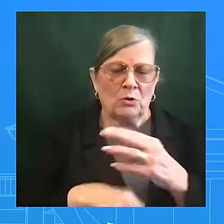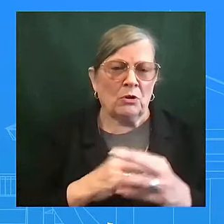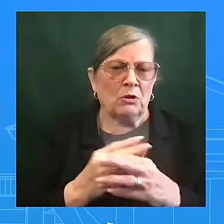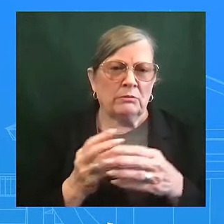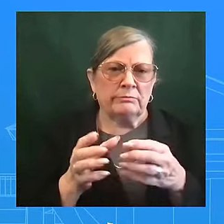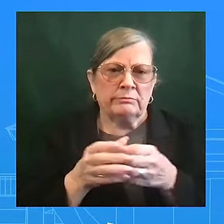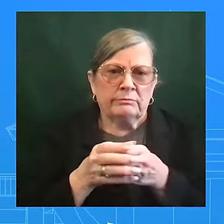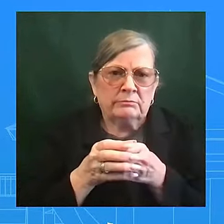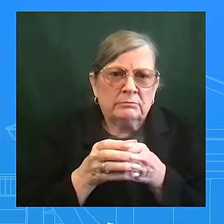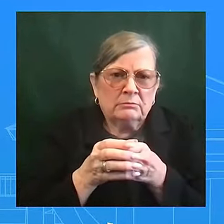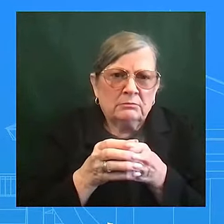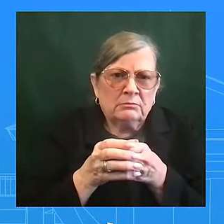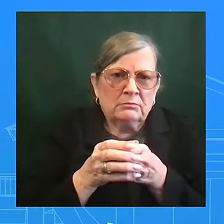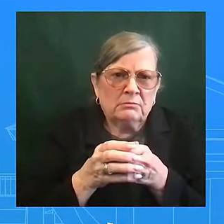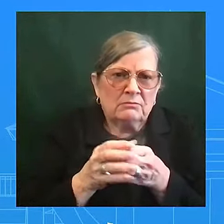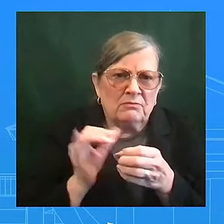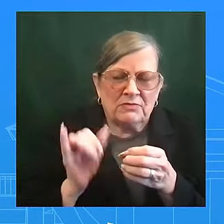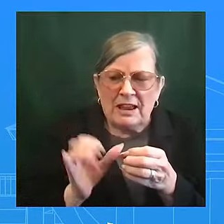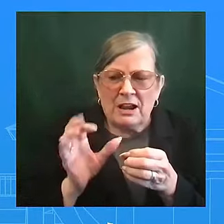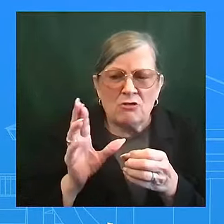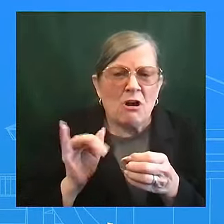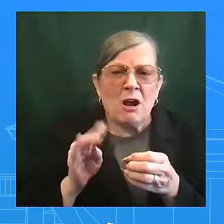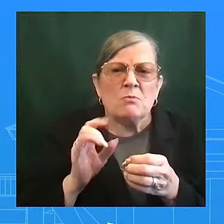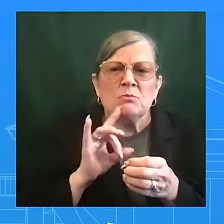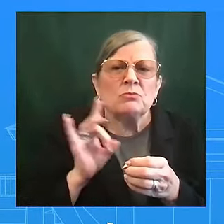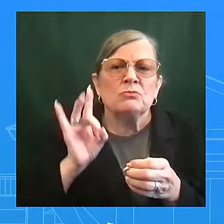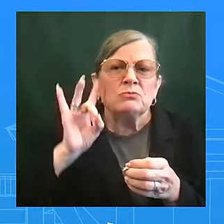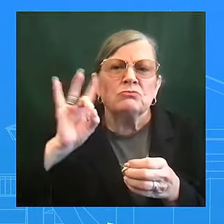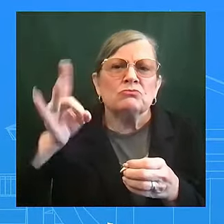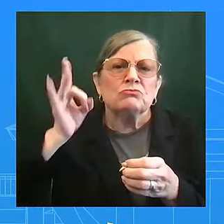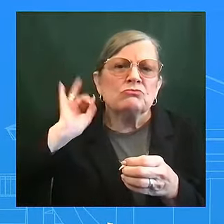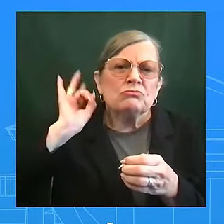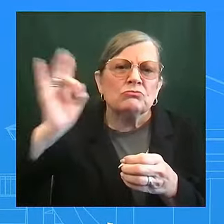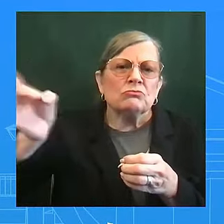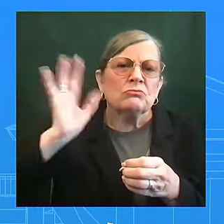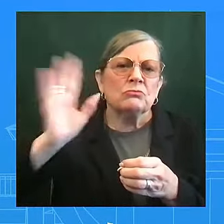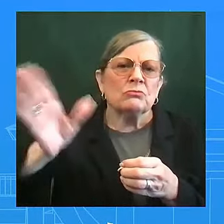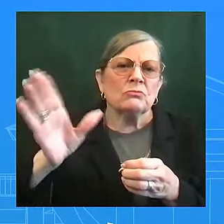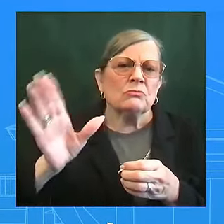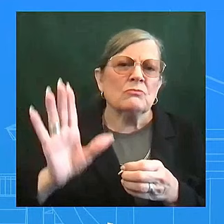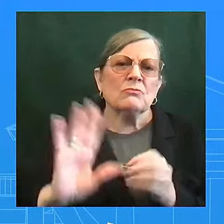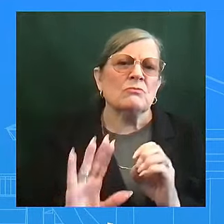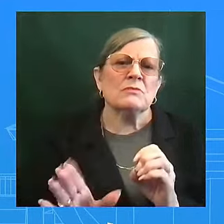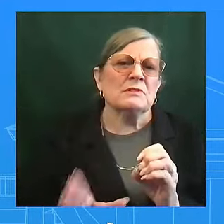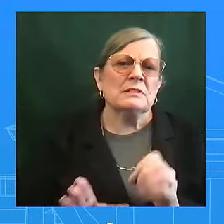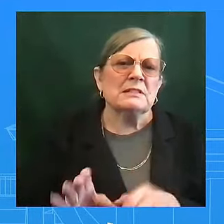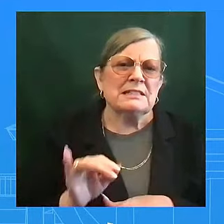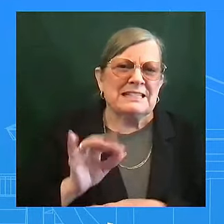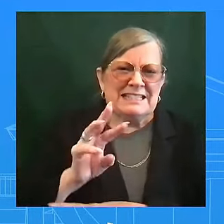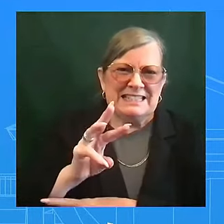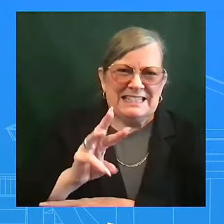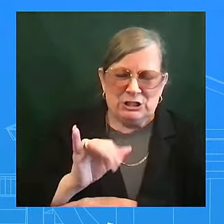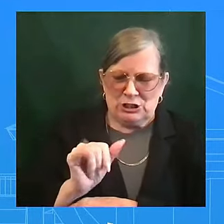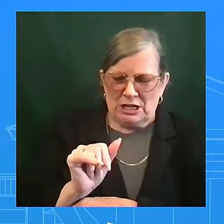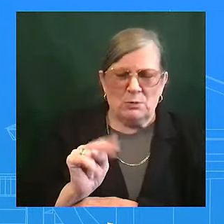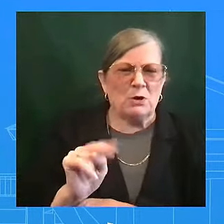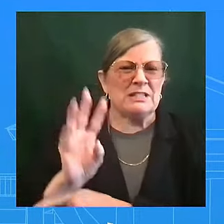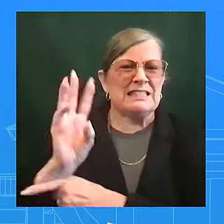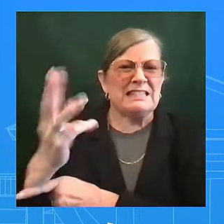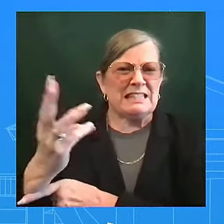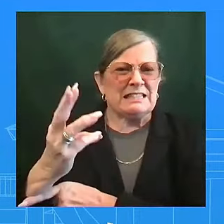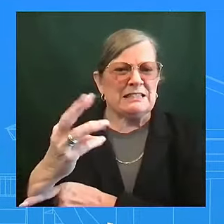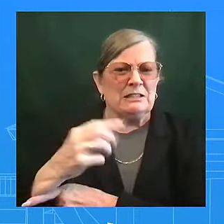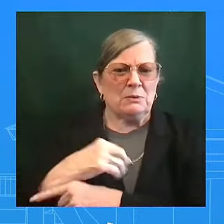saw an insurrection on January 6th in 2021 that the former president led. And